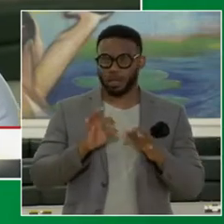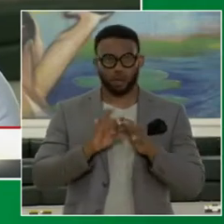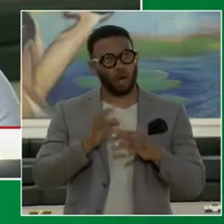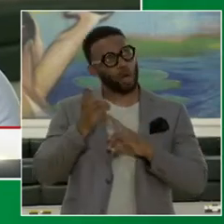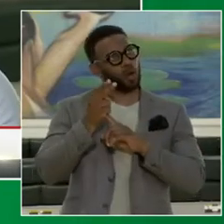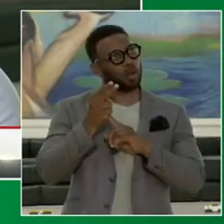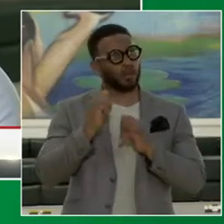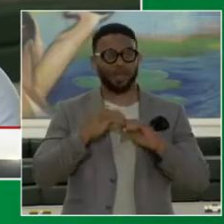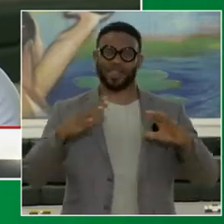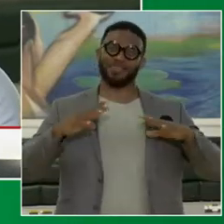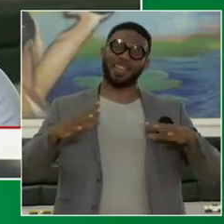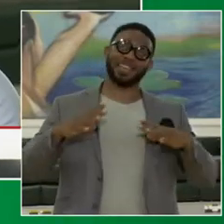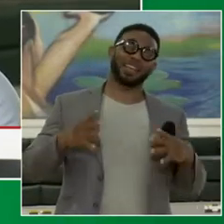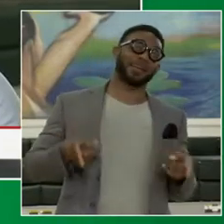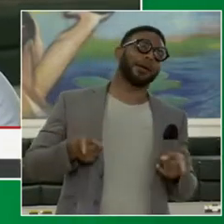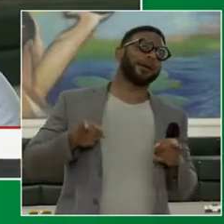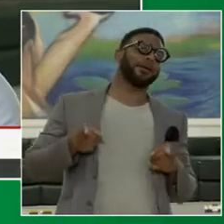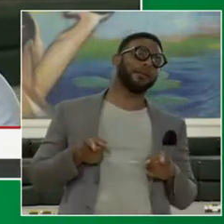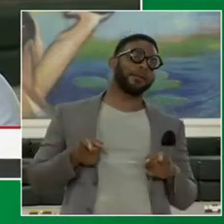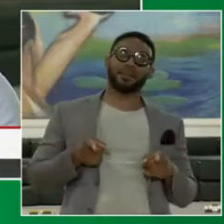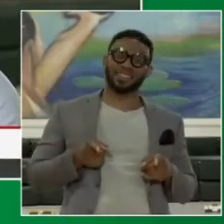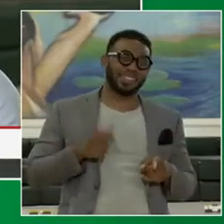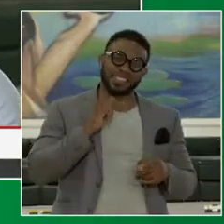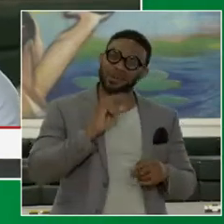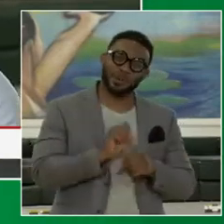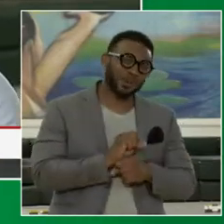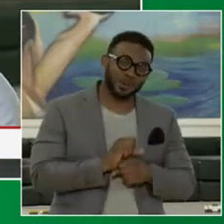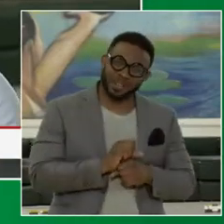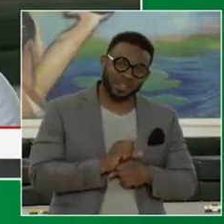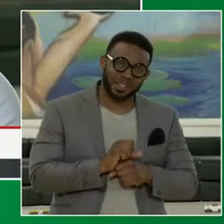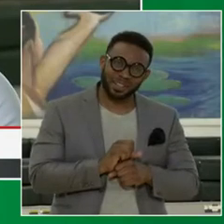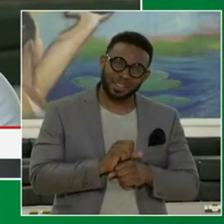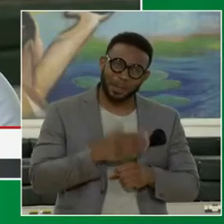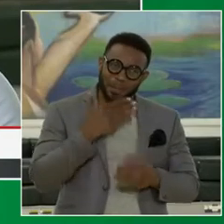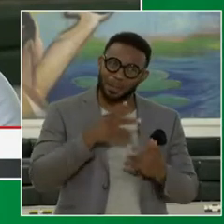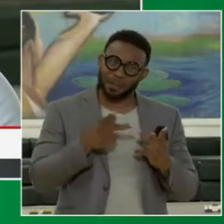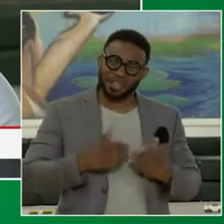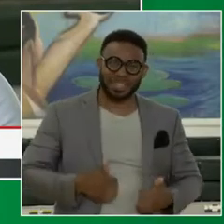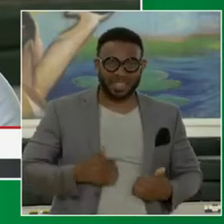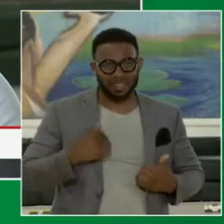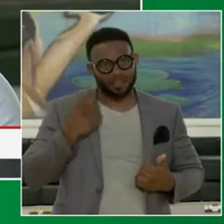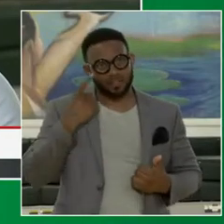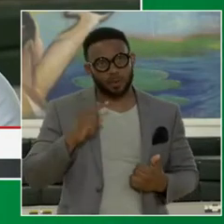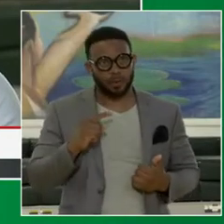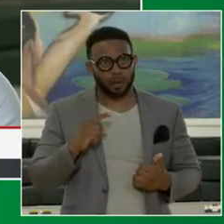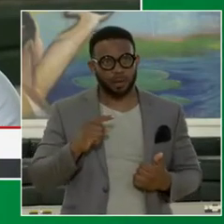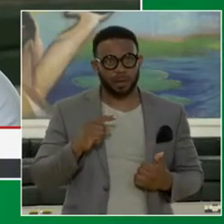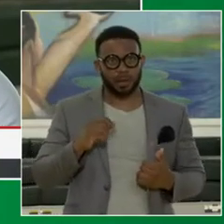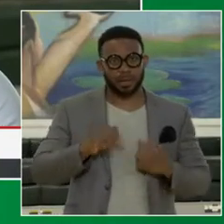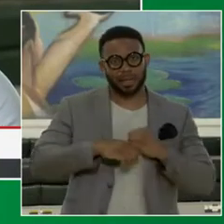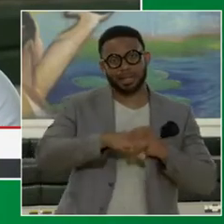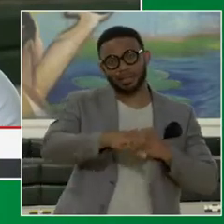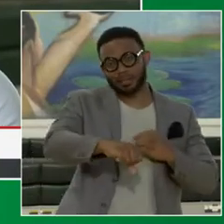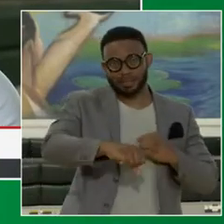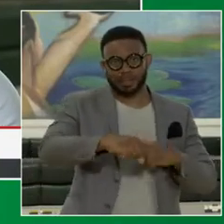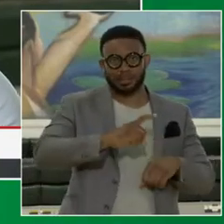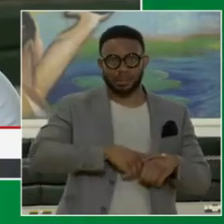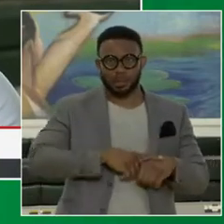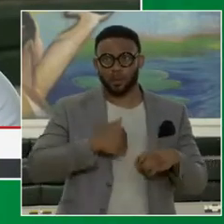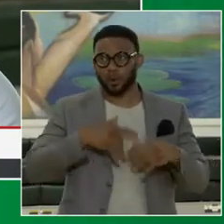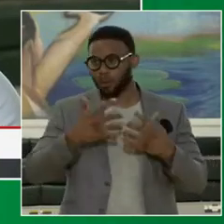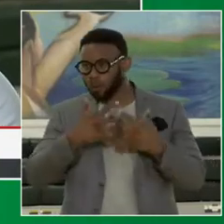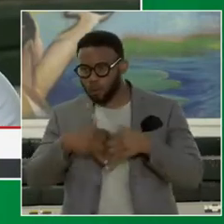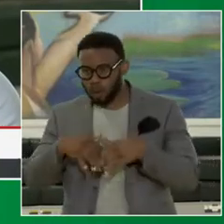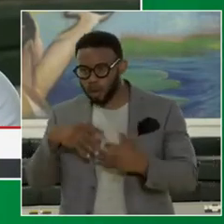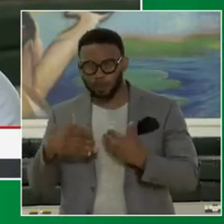hotels with vacations and things like that, it's not really a conducive place to live for an extended period of time while you work out